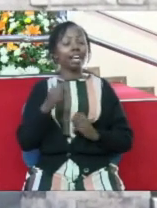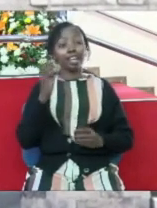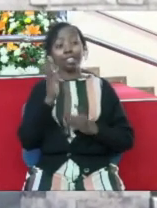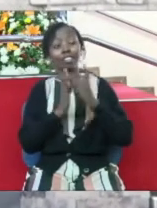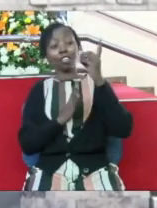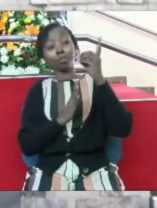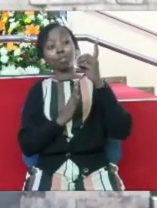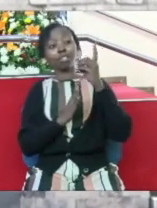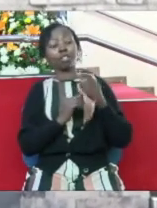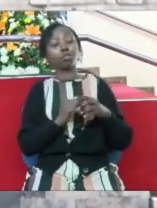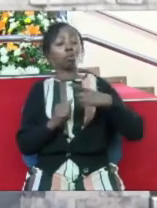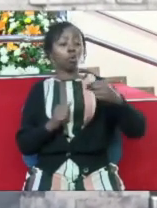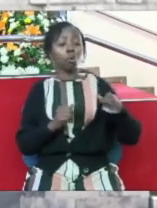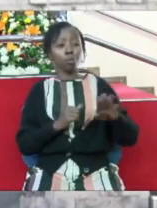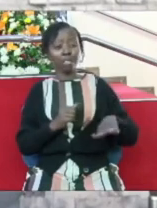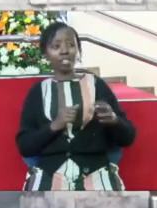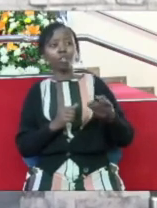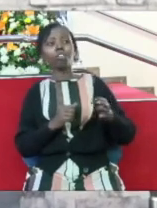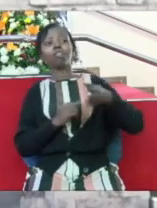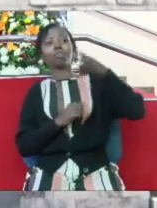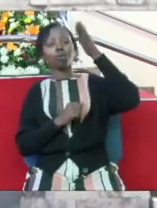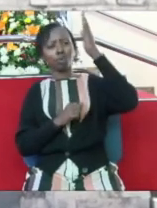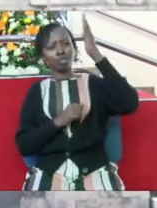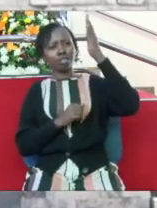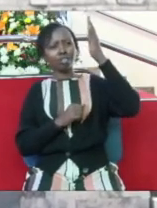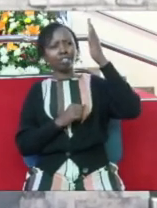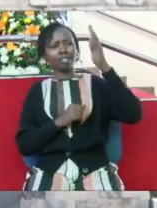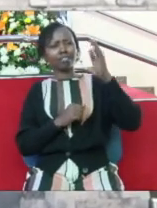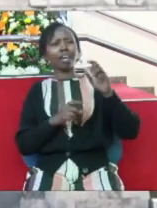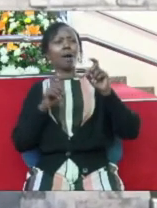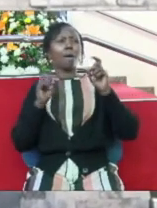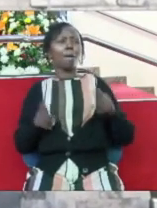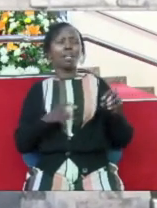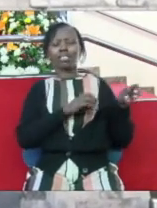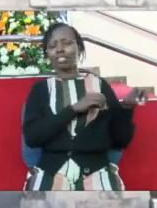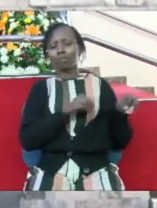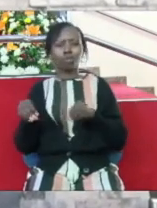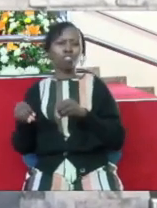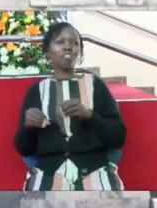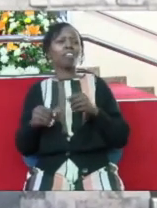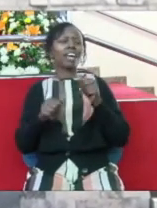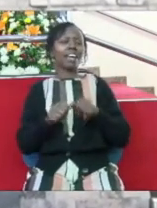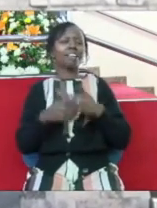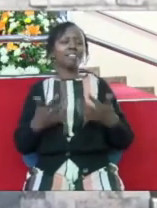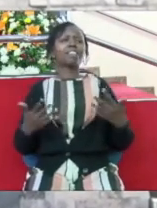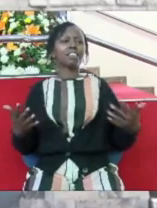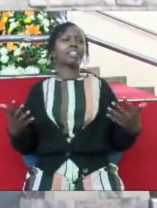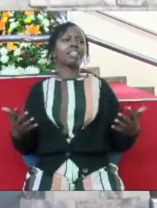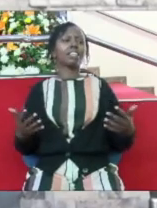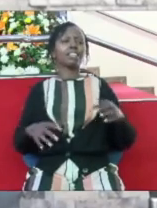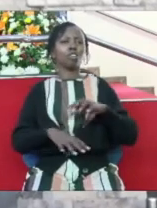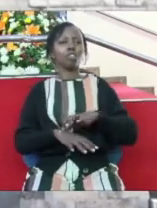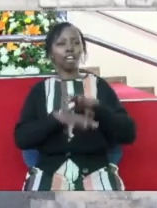pale. Praise the name of the Lord. Amen. You have to strip yourself of everything. Lazima uondoe mambo fulani kwako. The Bible talks